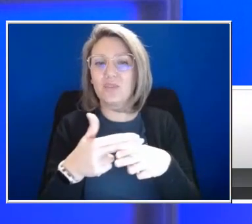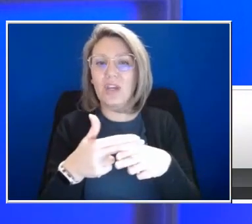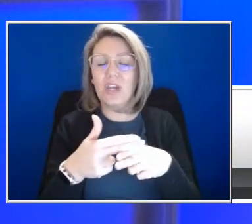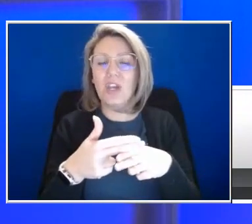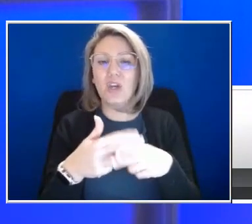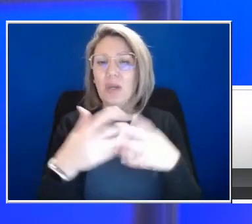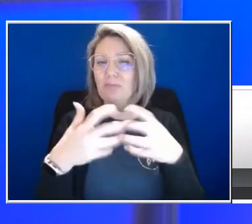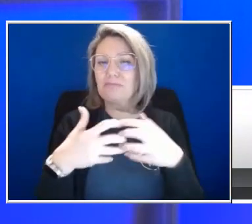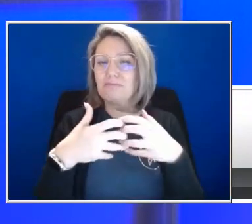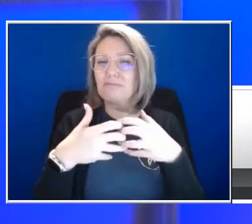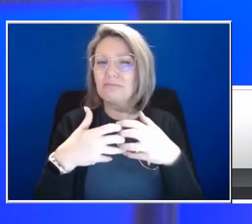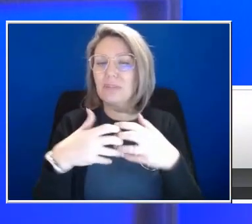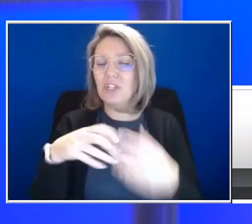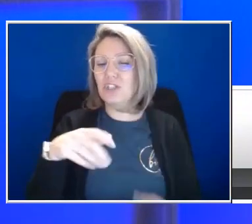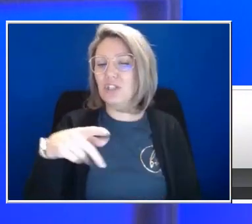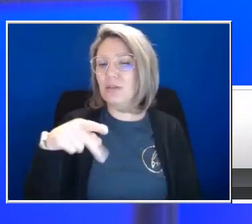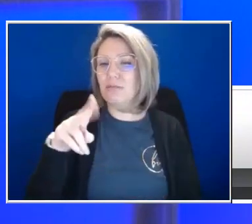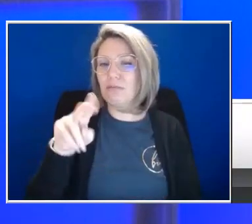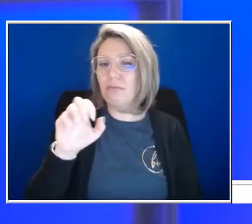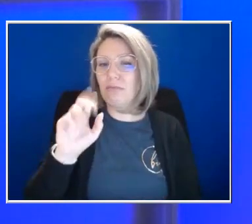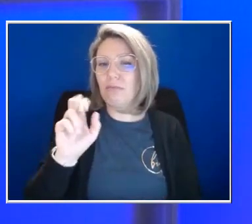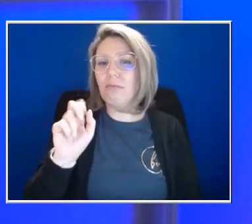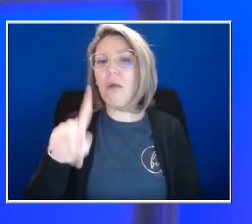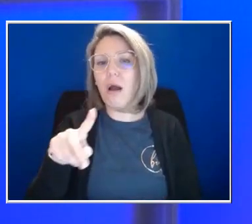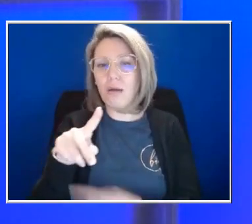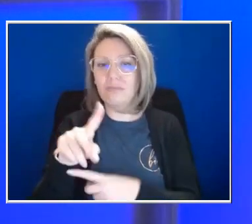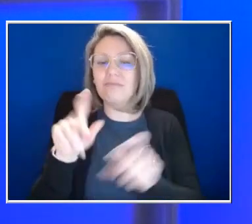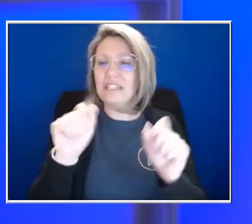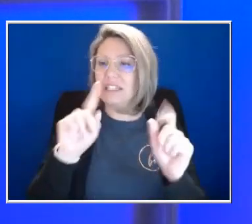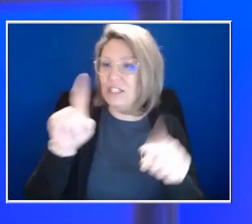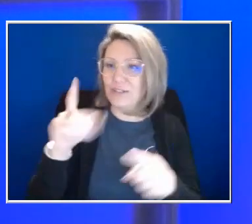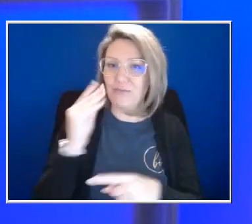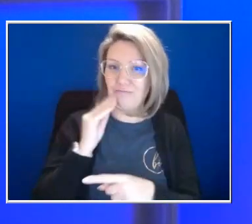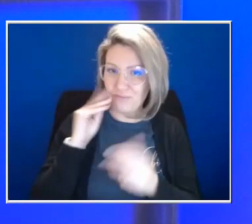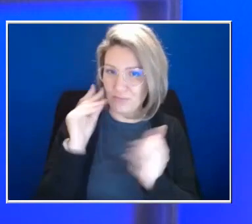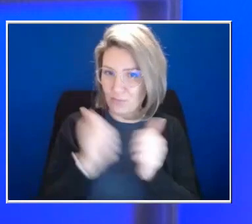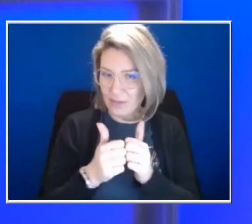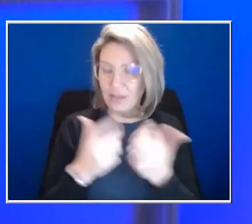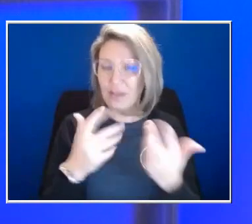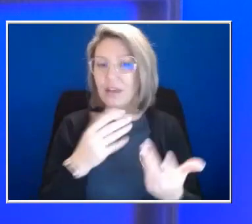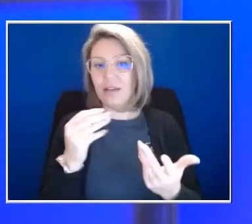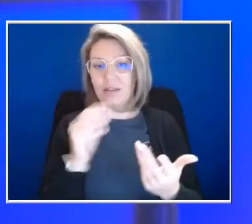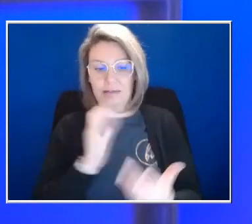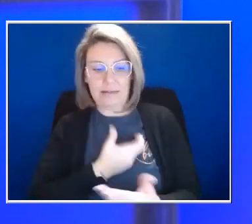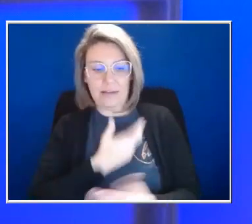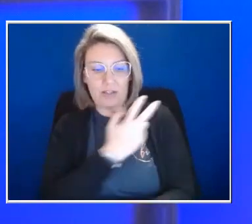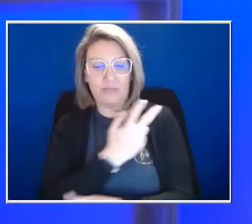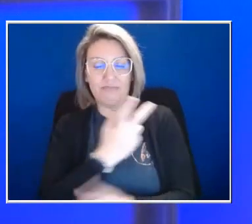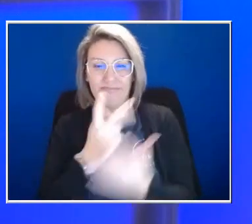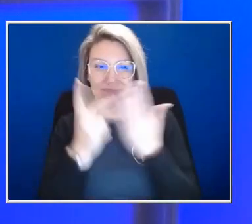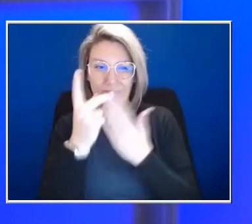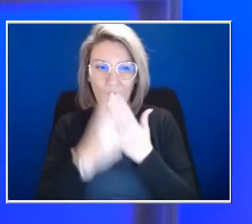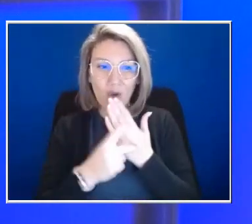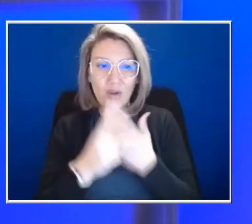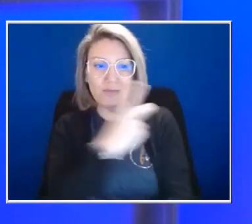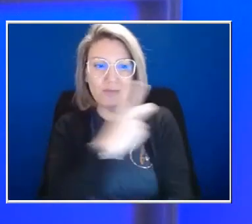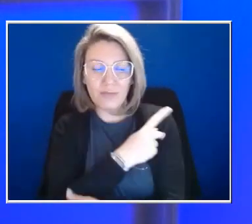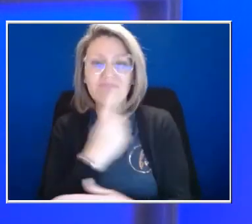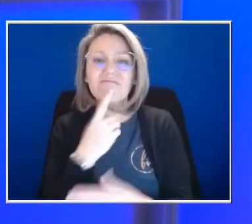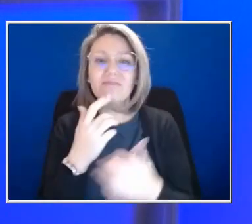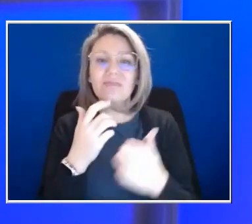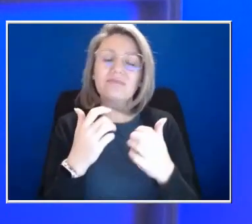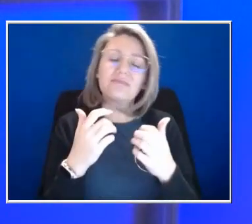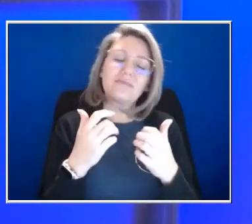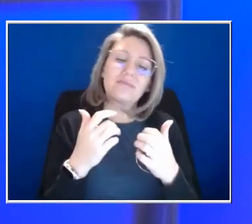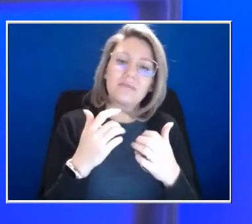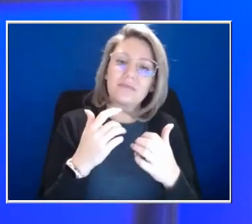durable, pump that people can go home with. And at our program, what we've been very successful in is if a patient